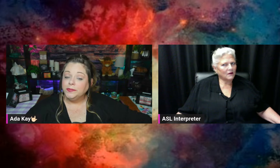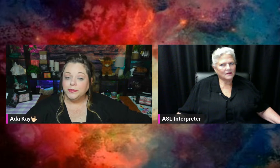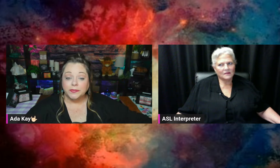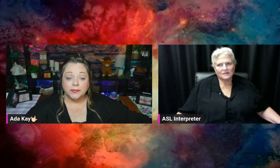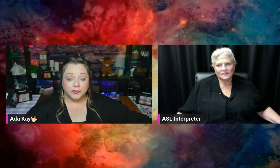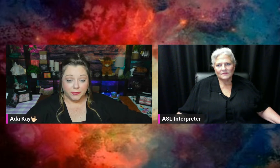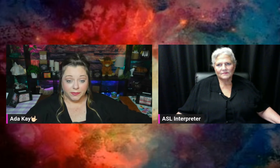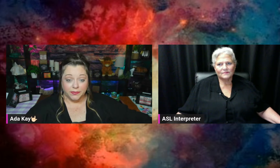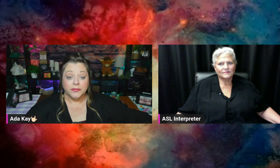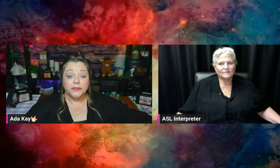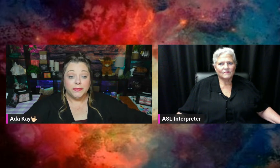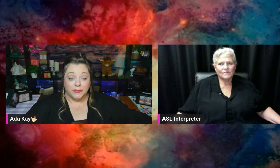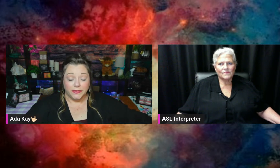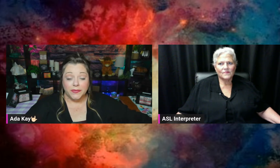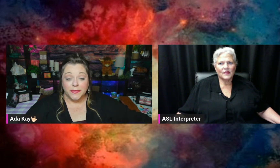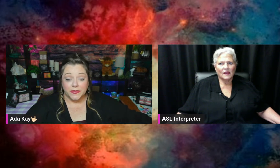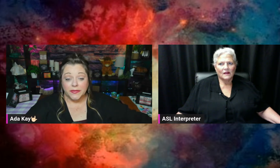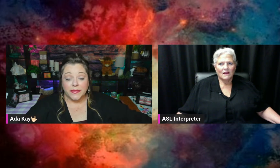great products.